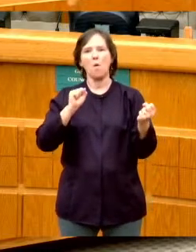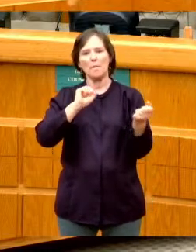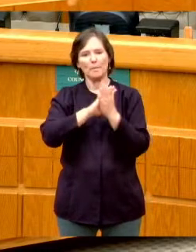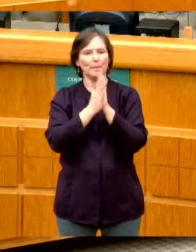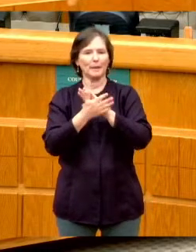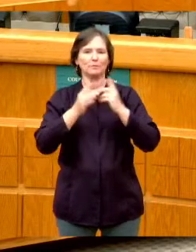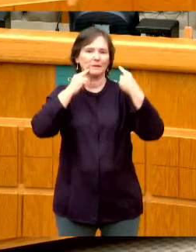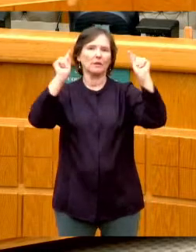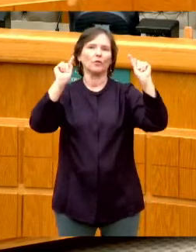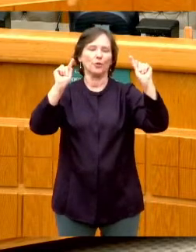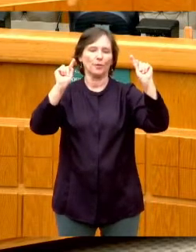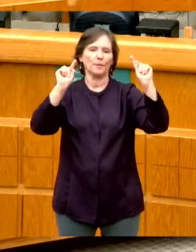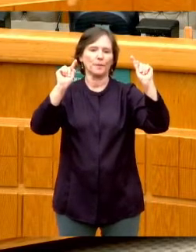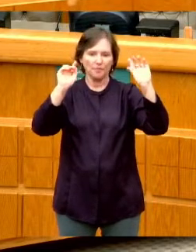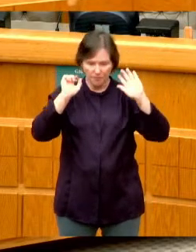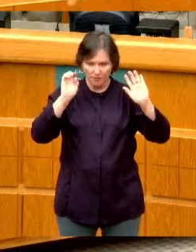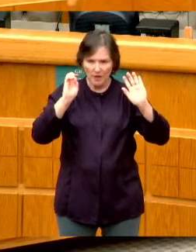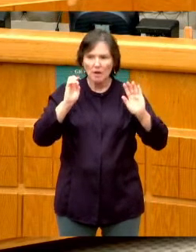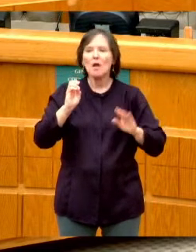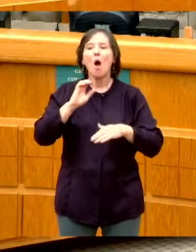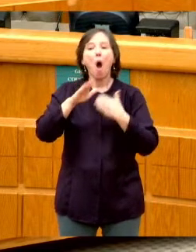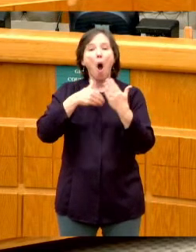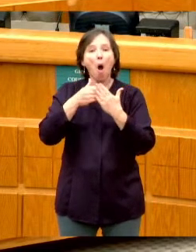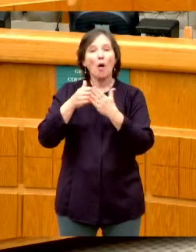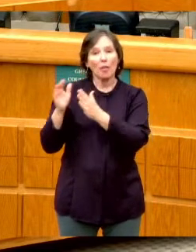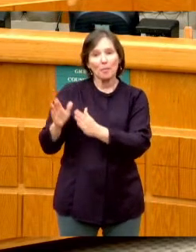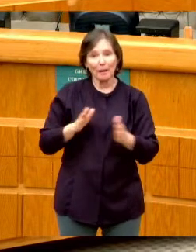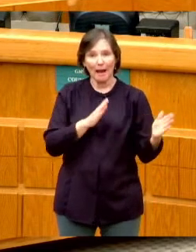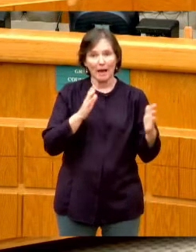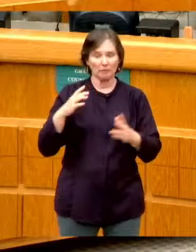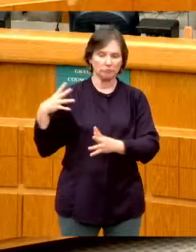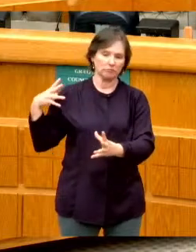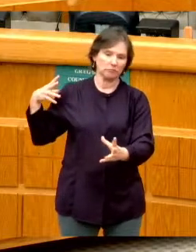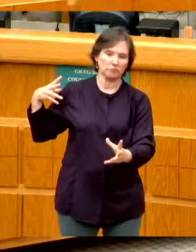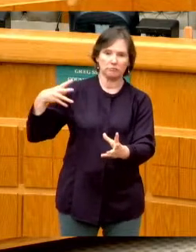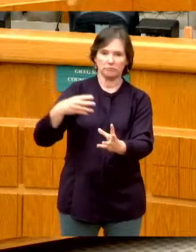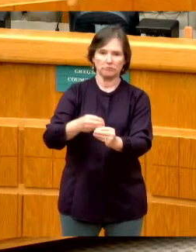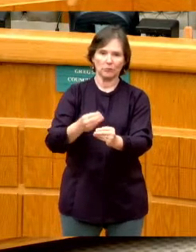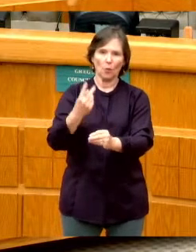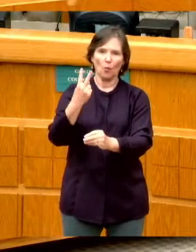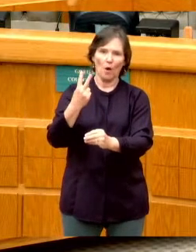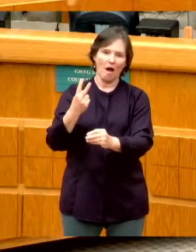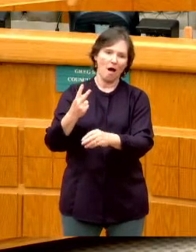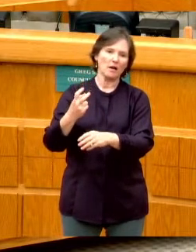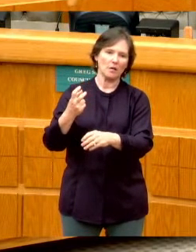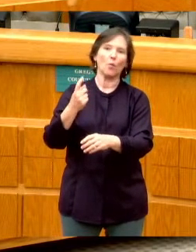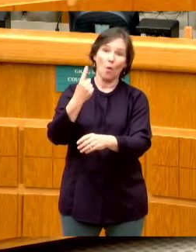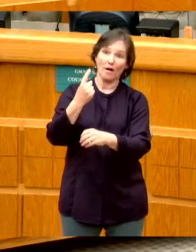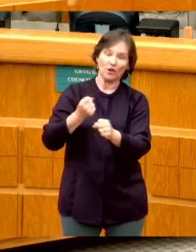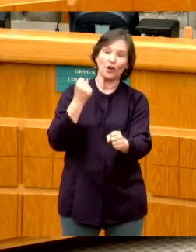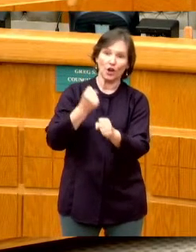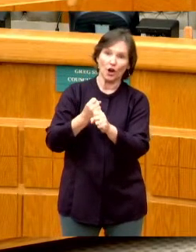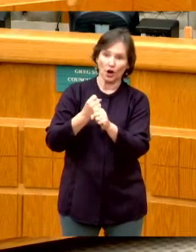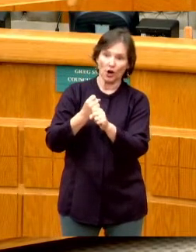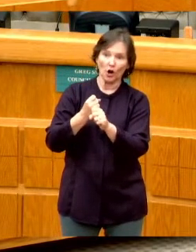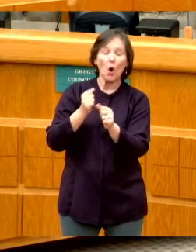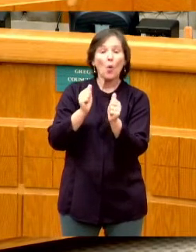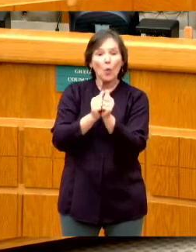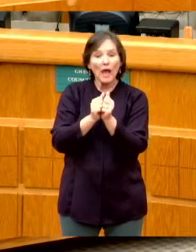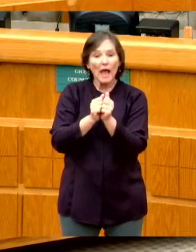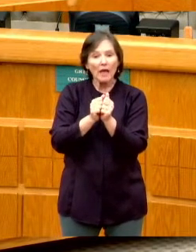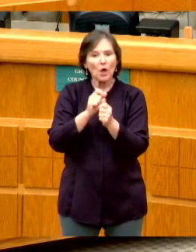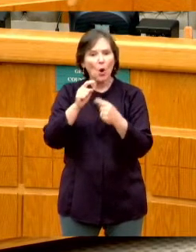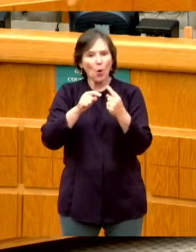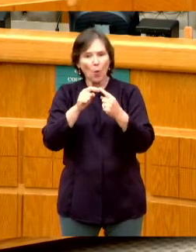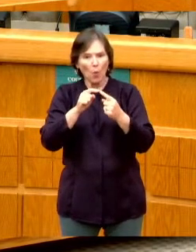the vaccines, I just want you to know that all that planning combined with a lot of great adaptation, pivot, pivot, pivot. Anytime